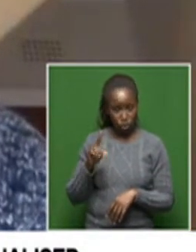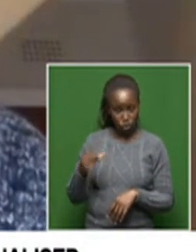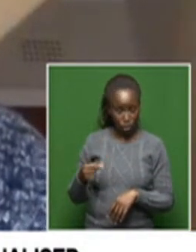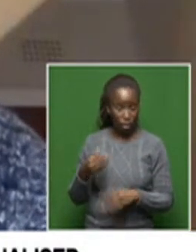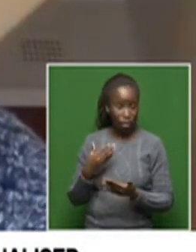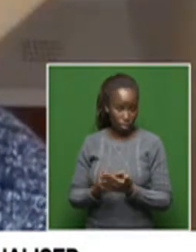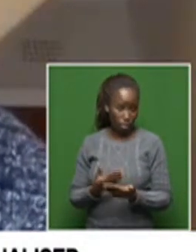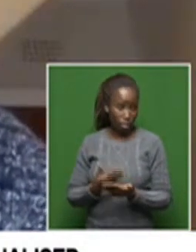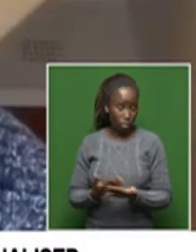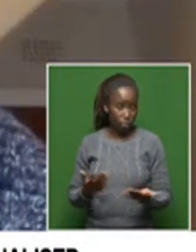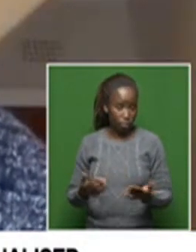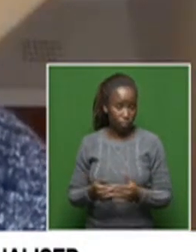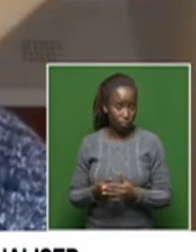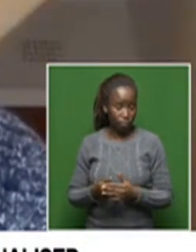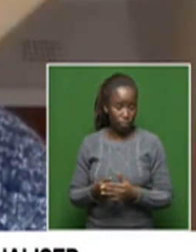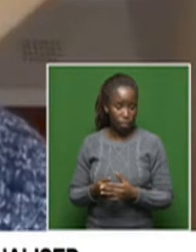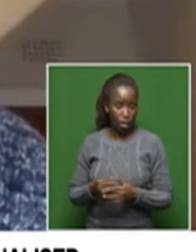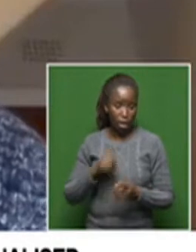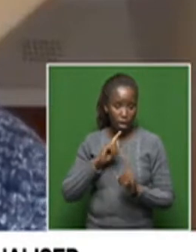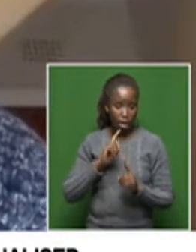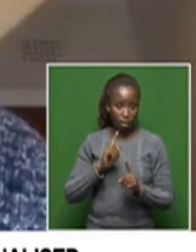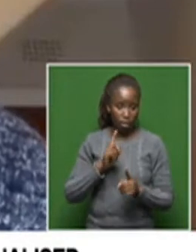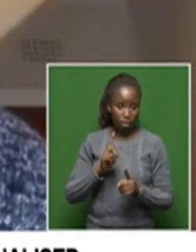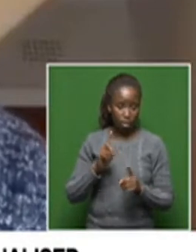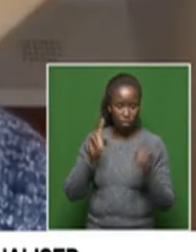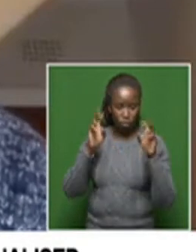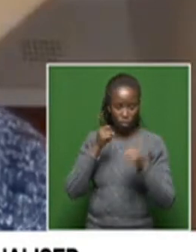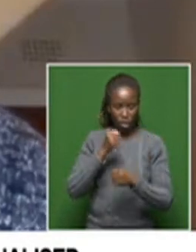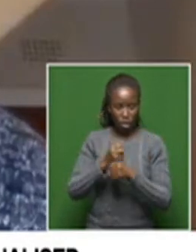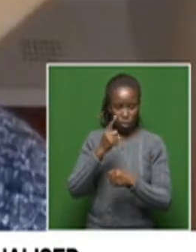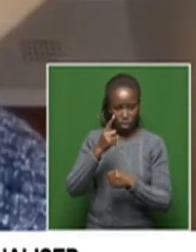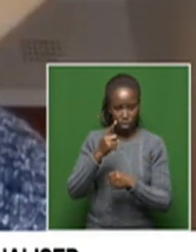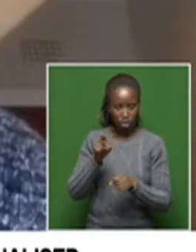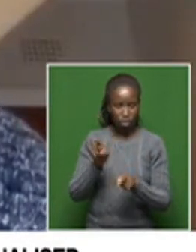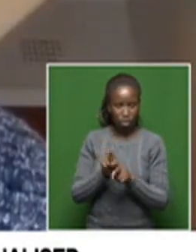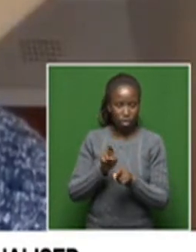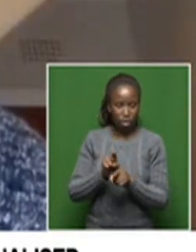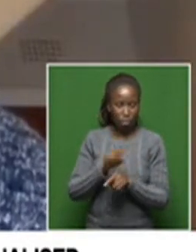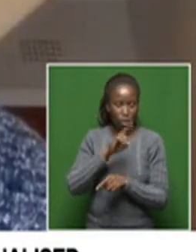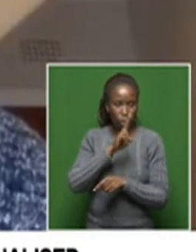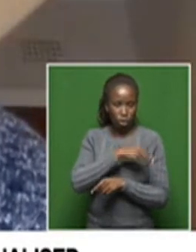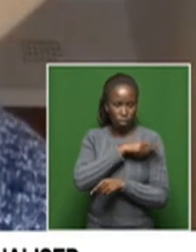maybe tackle the question on Gauteng and the field hospitals,